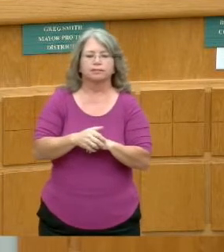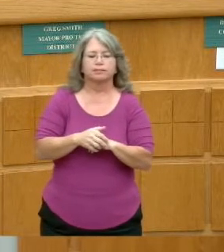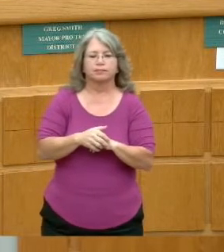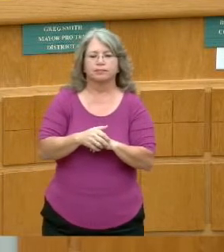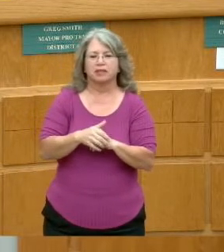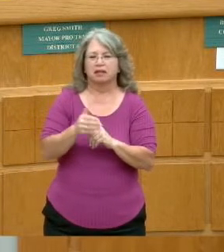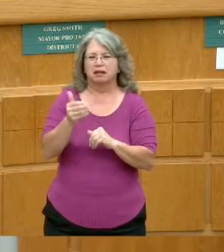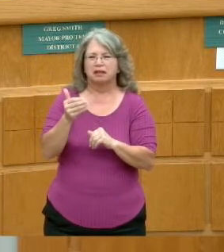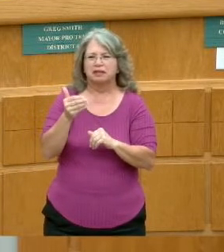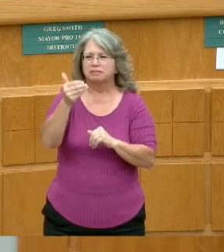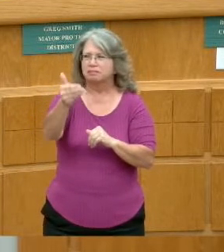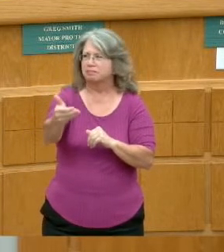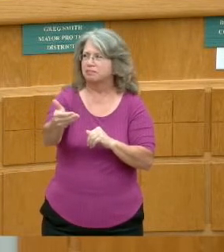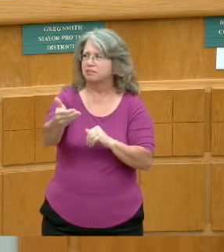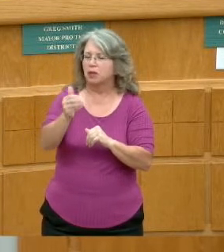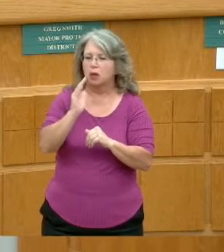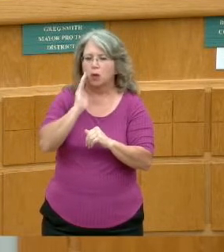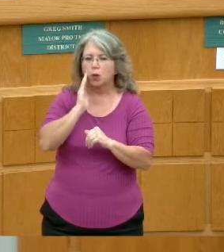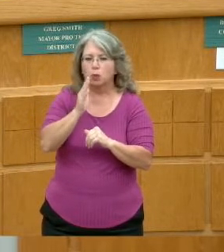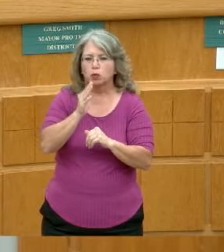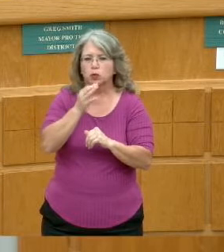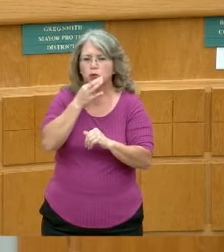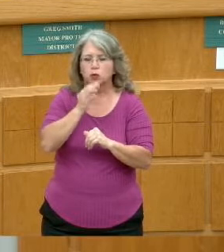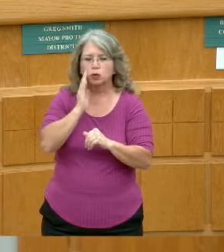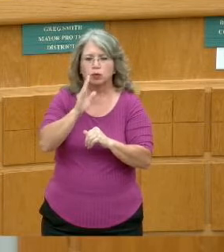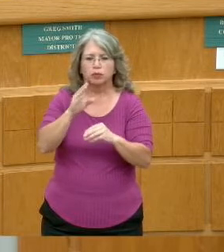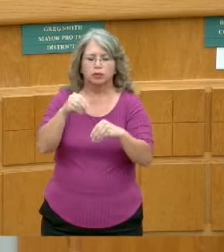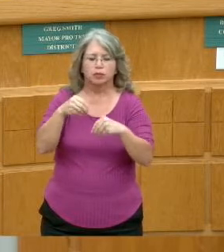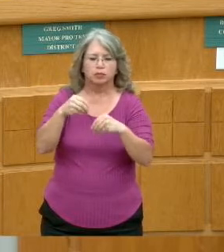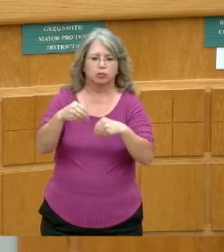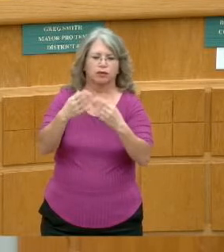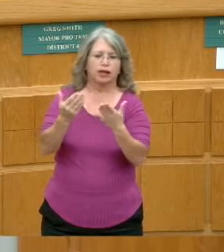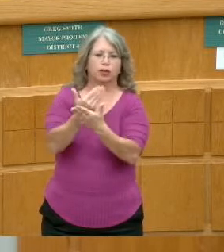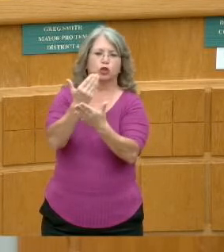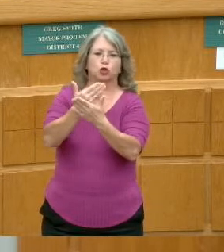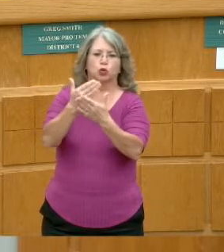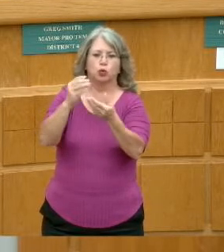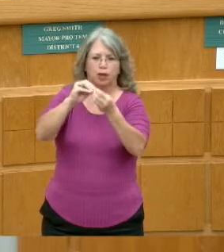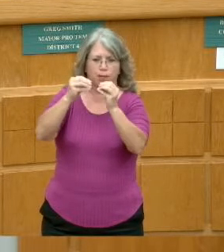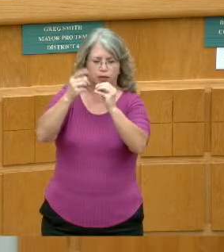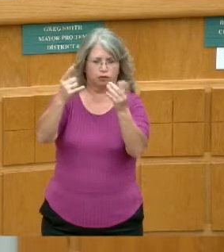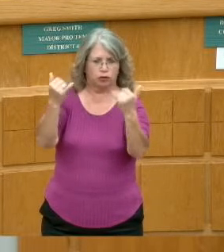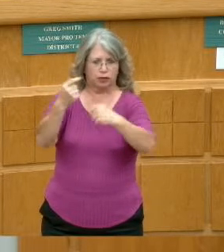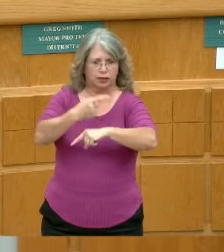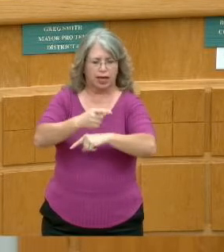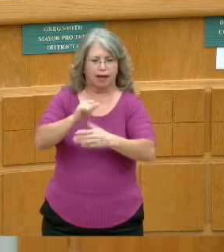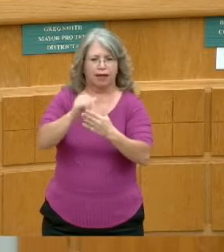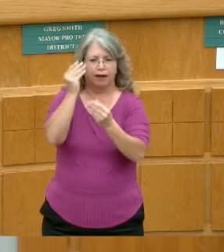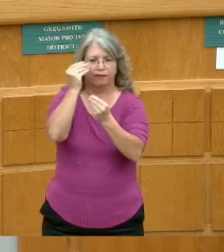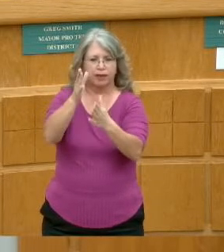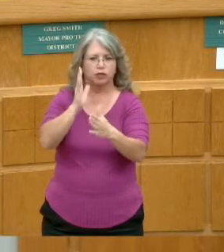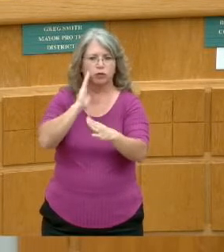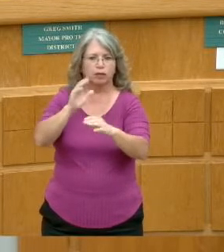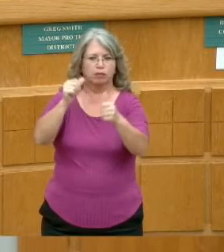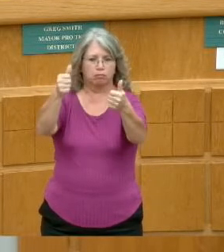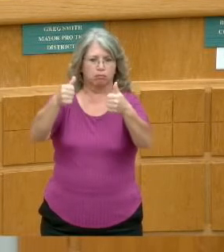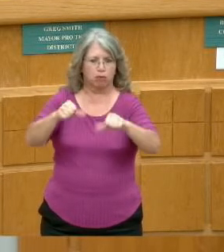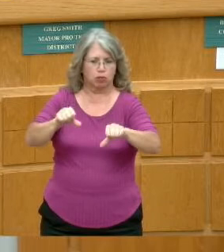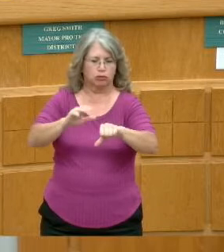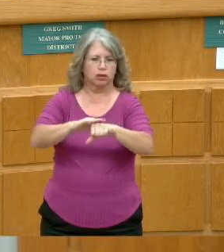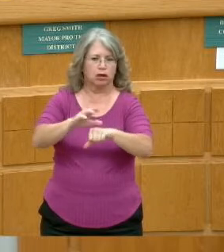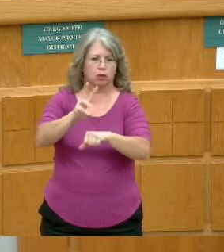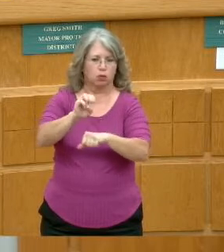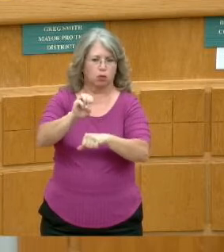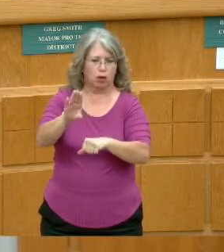do, our numbers on COVID cases and recoveries and so on. And that information will be available on our website. And then